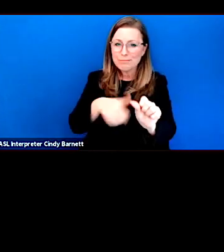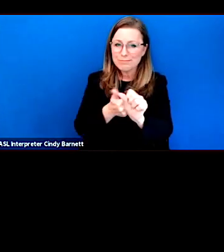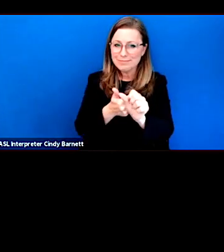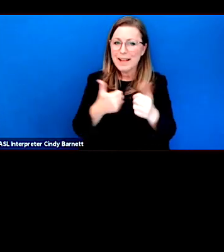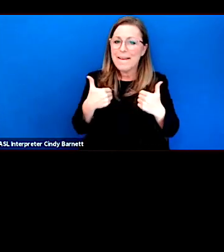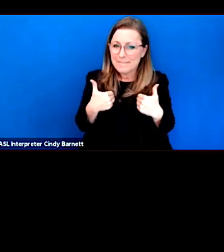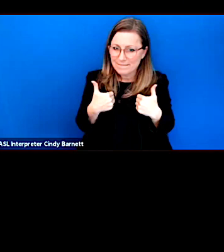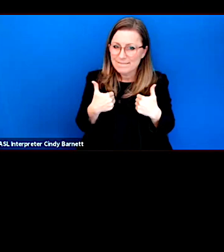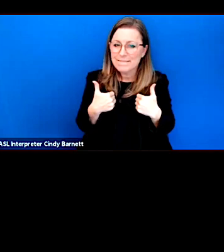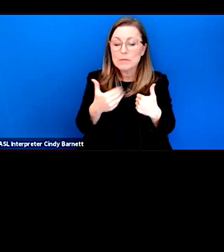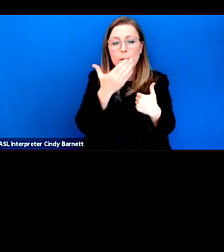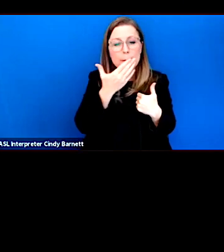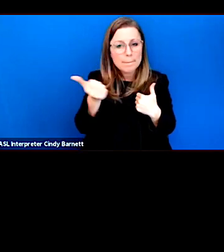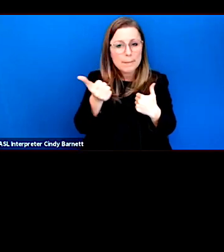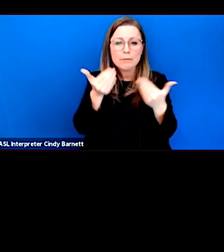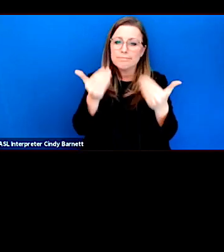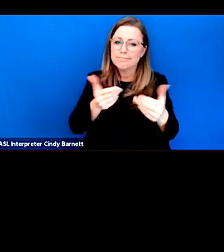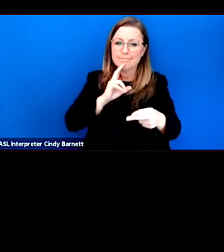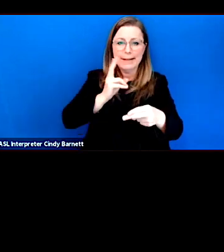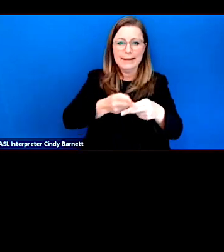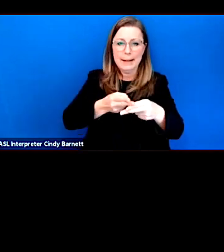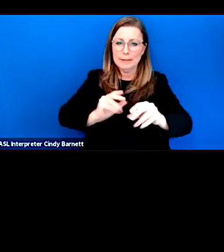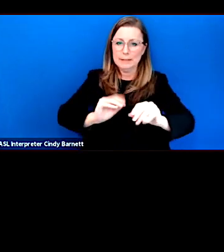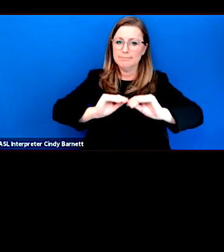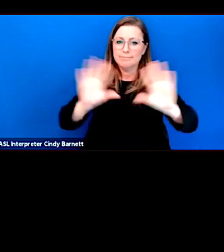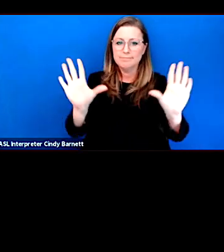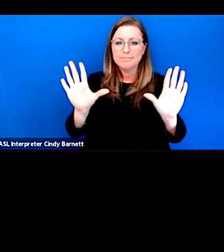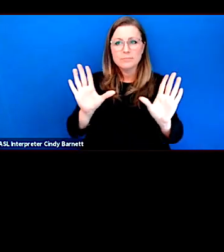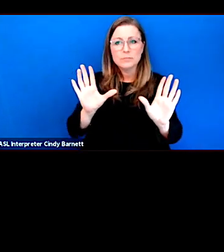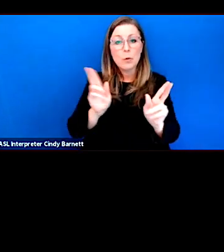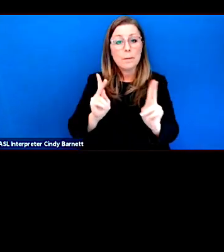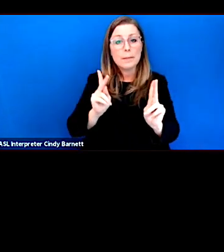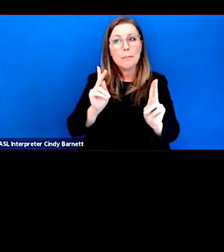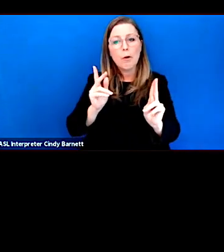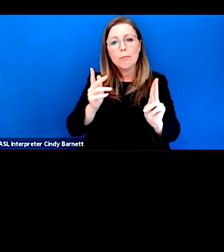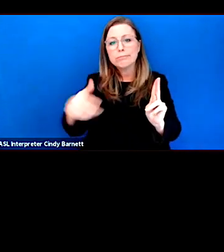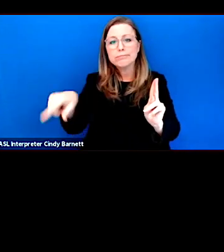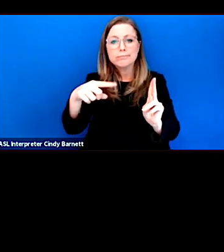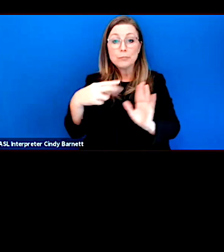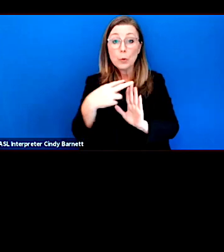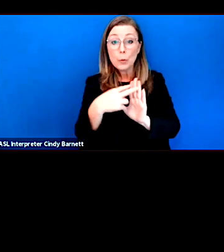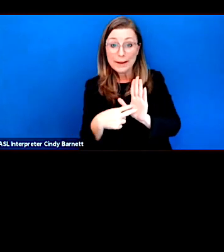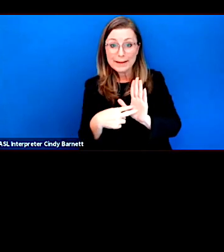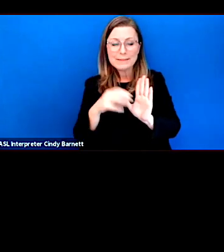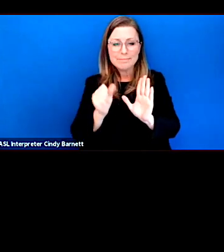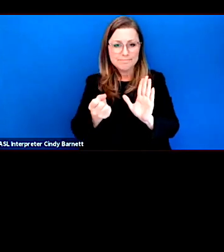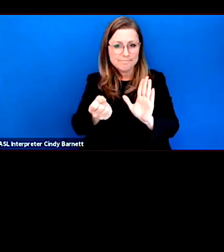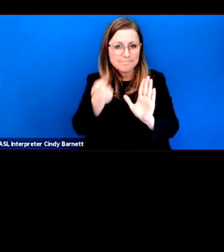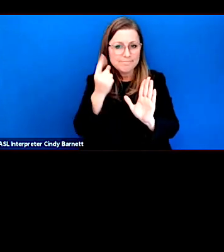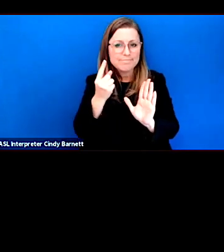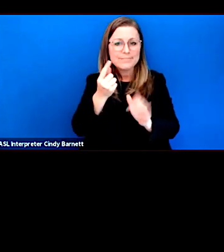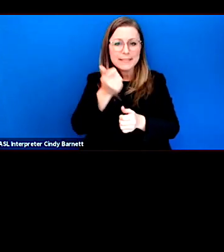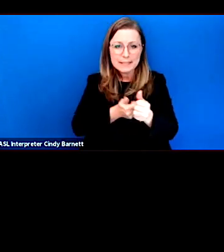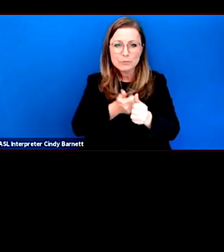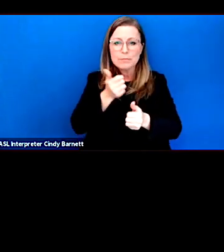that readers can understand the choices made across the stages. Having a theoretical framework